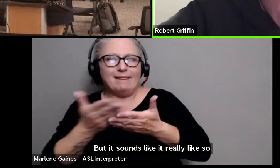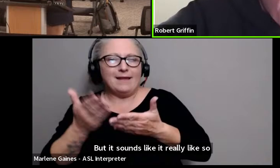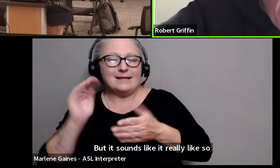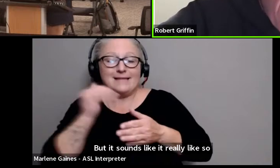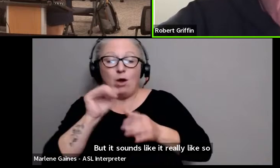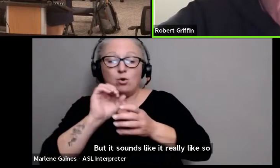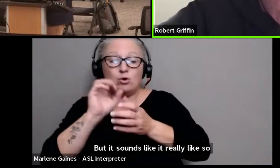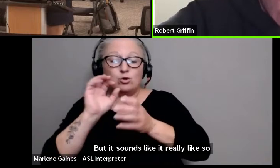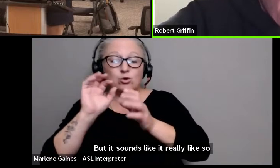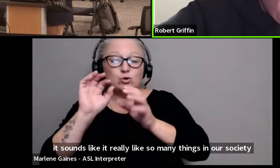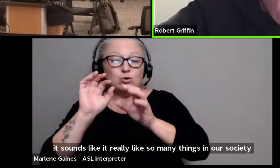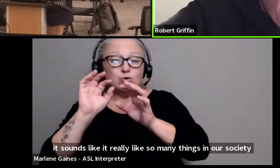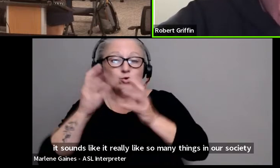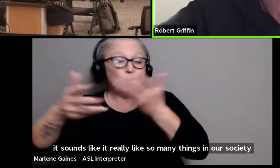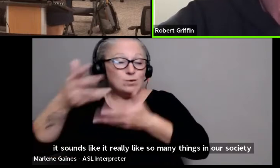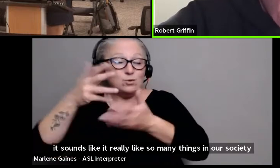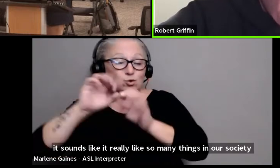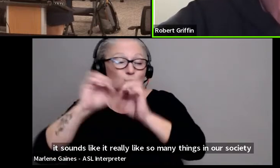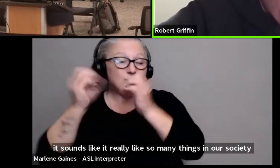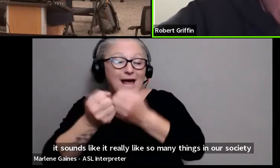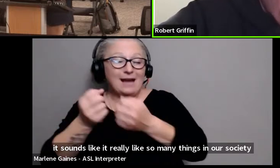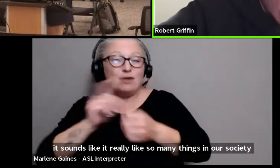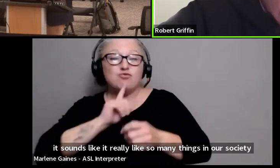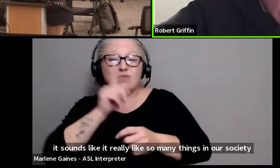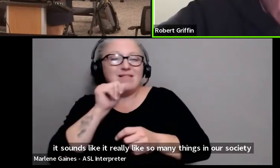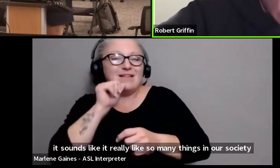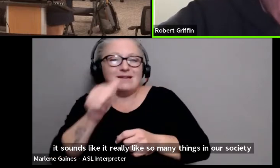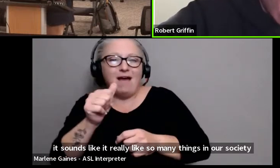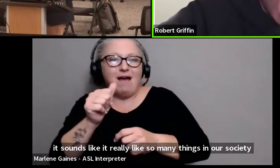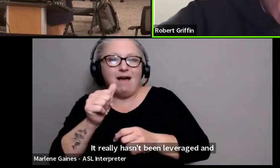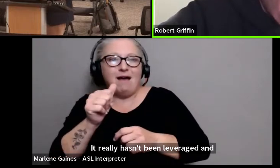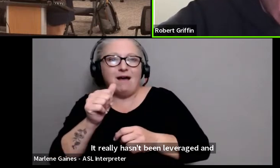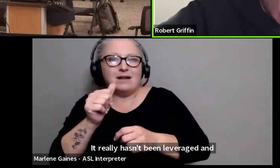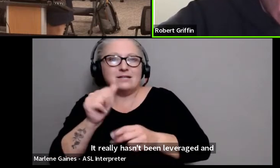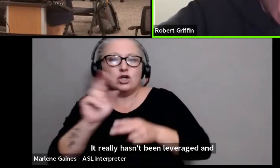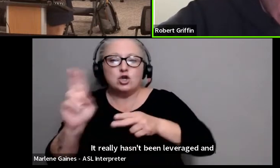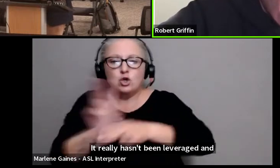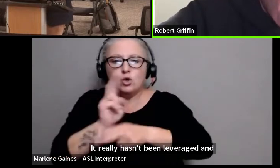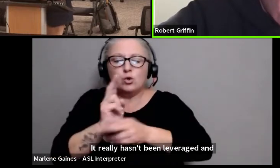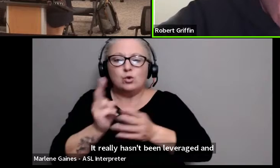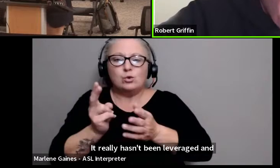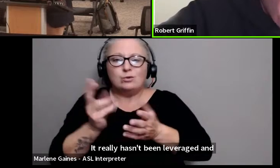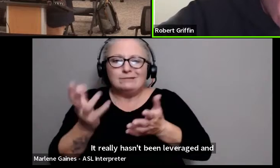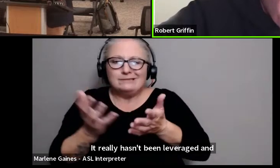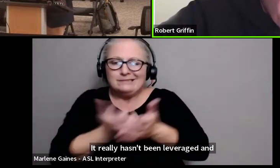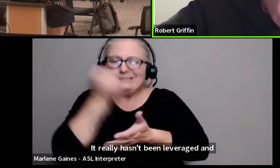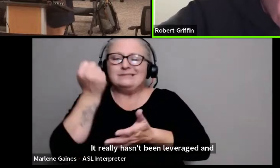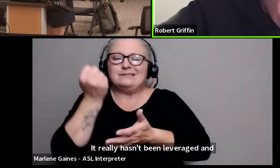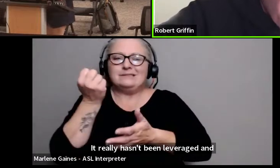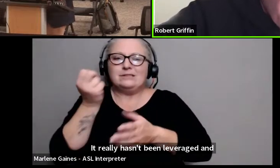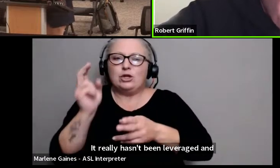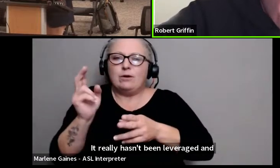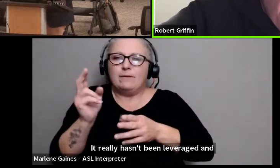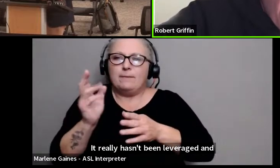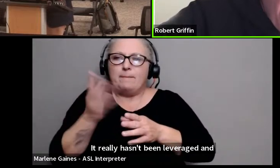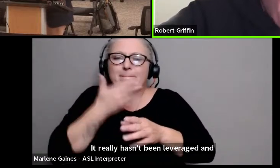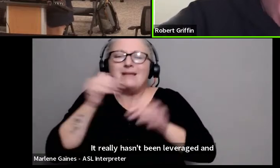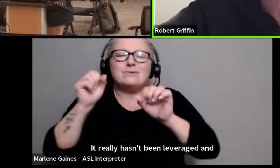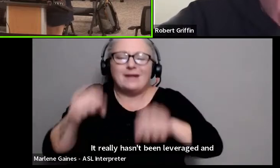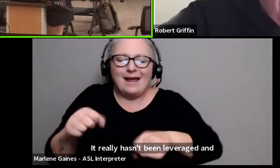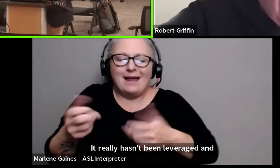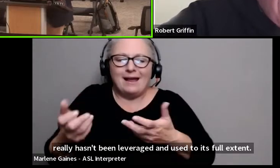it really hasn't been leveraged and used to its full extent. I mean,